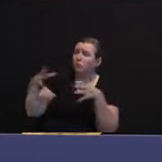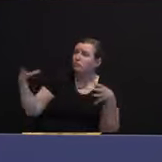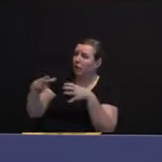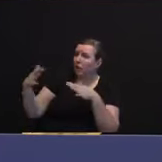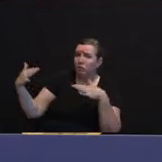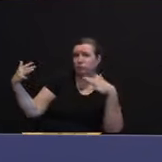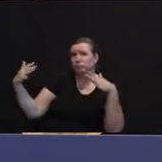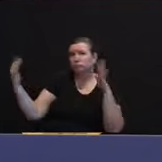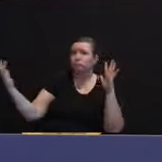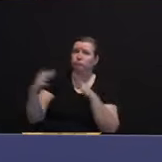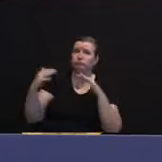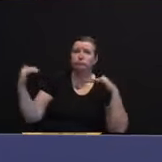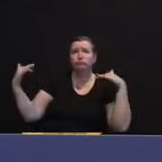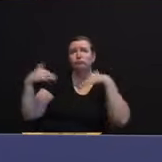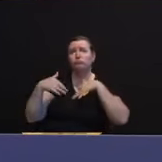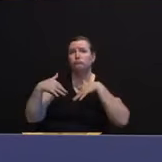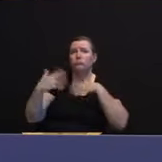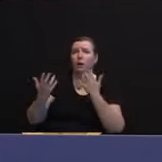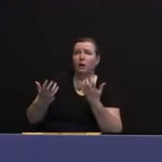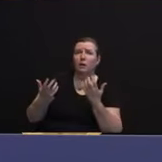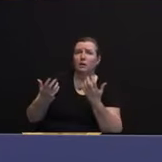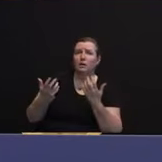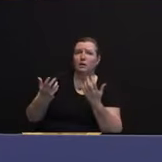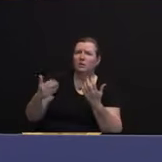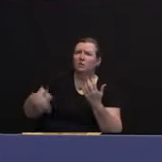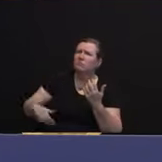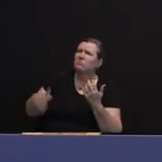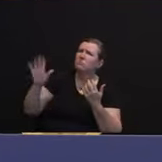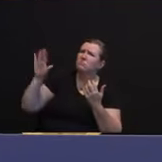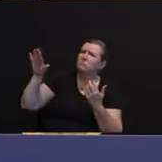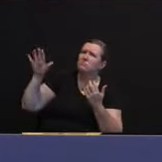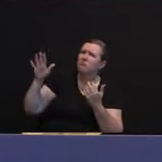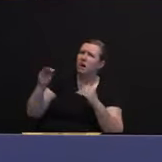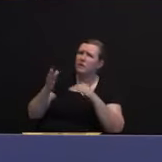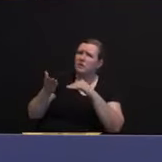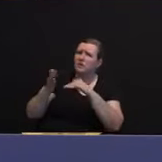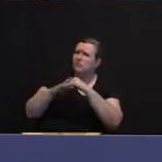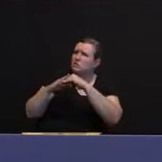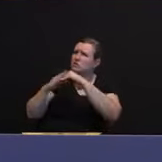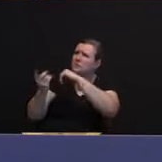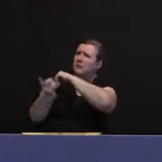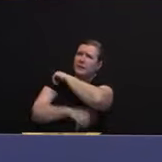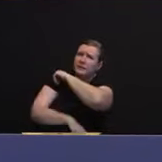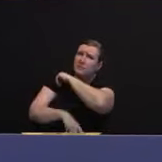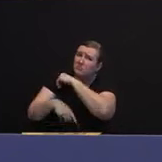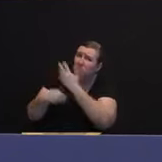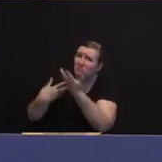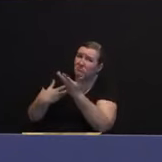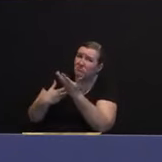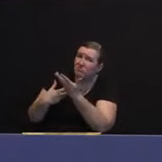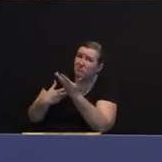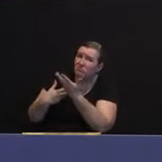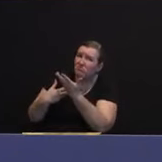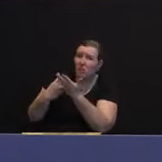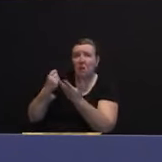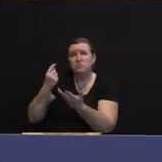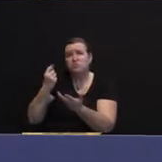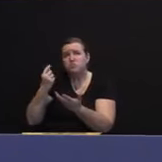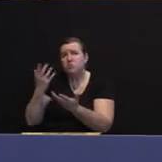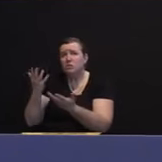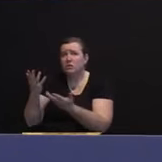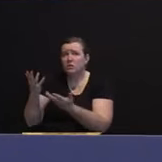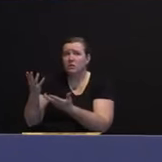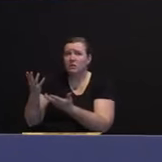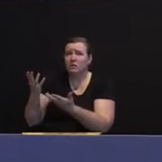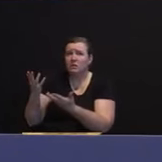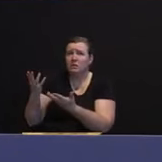thinking is about this? I mean, even increasing penalties, I understand the point that it's hard to crack down on